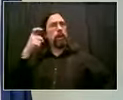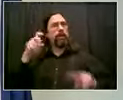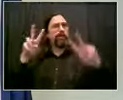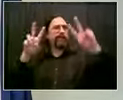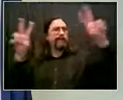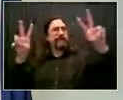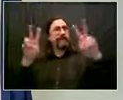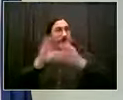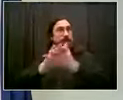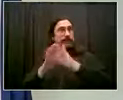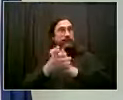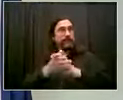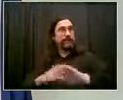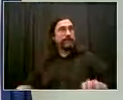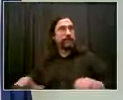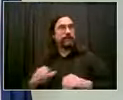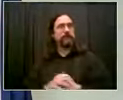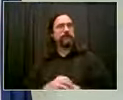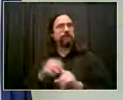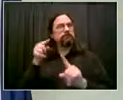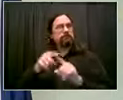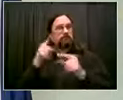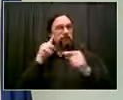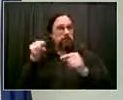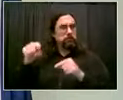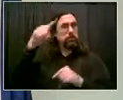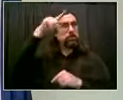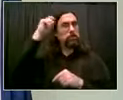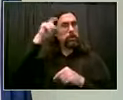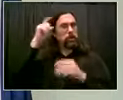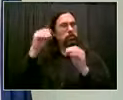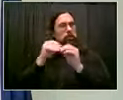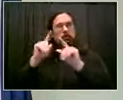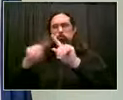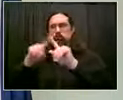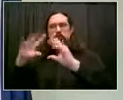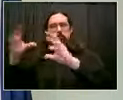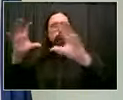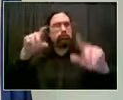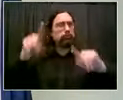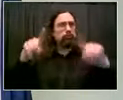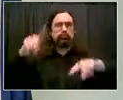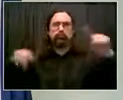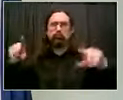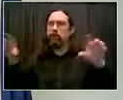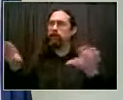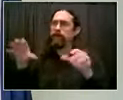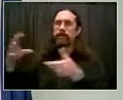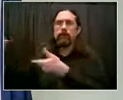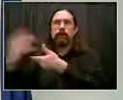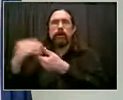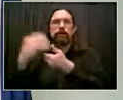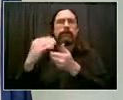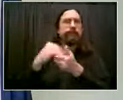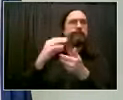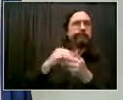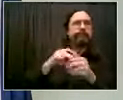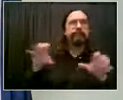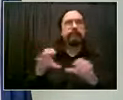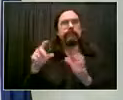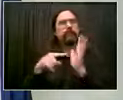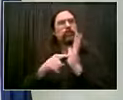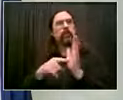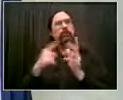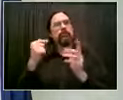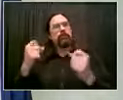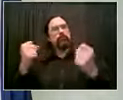and have reform and be fair at the same time, and that's what I'm willing to do. So these shootings now, I'm taking them very seriously. I have